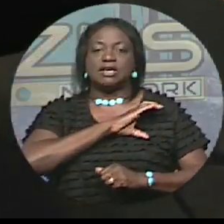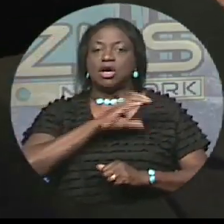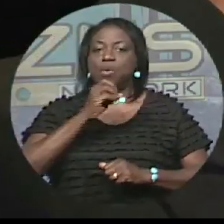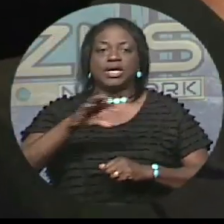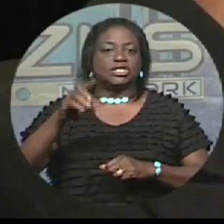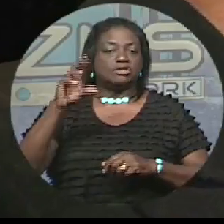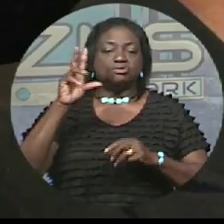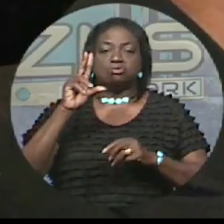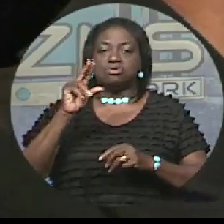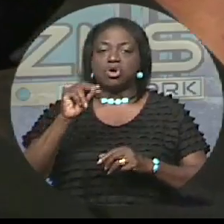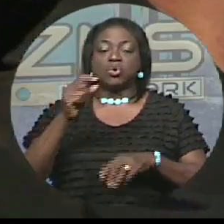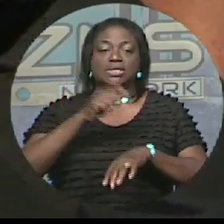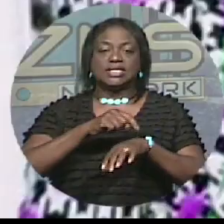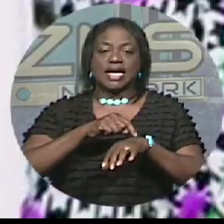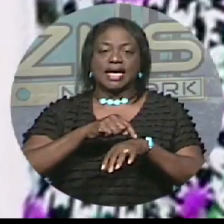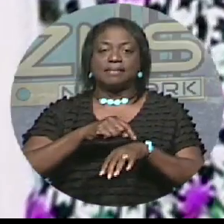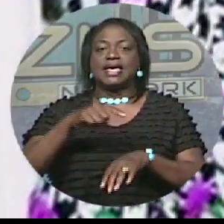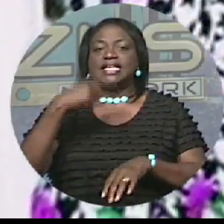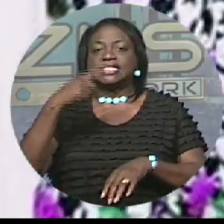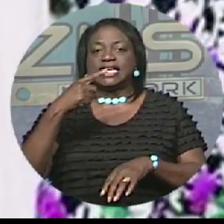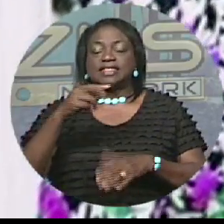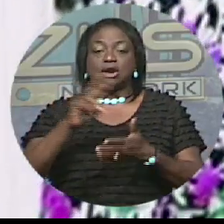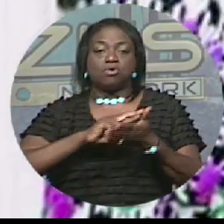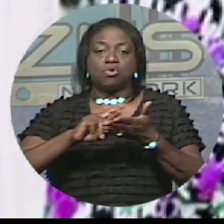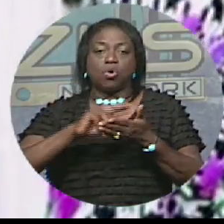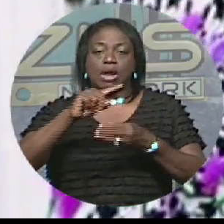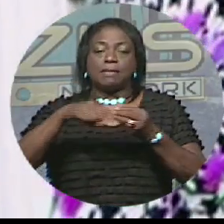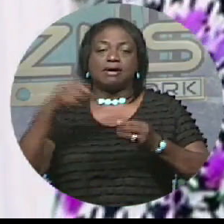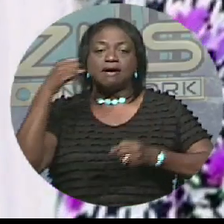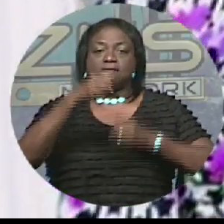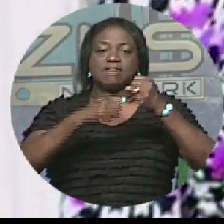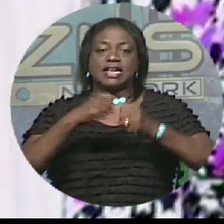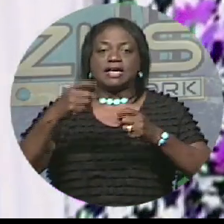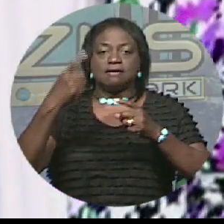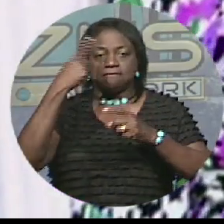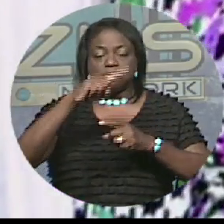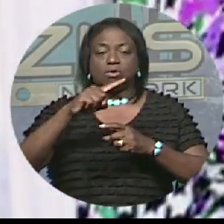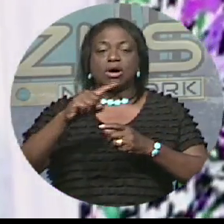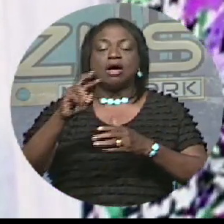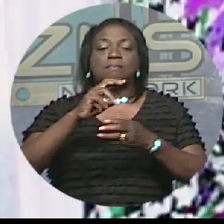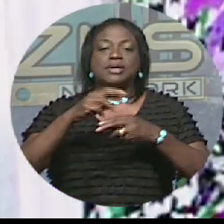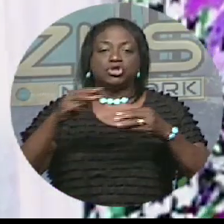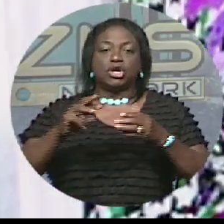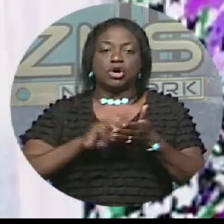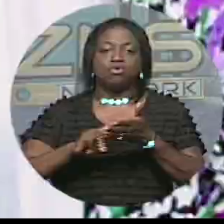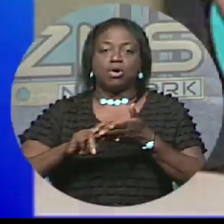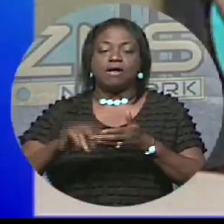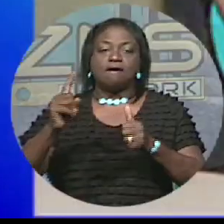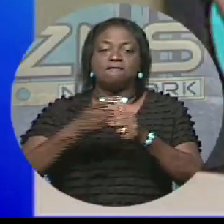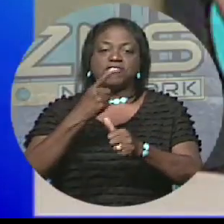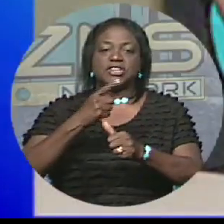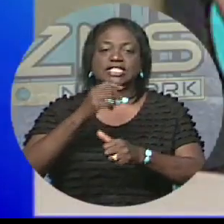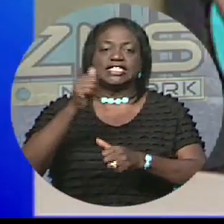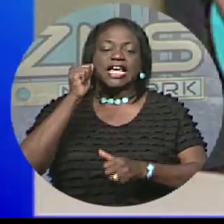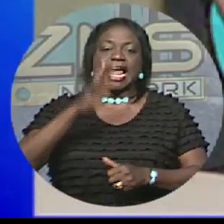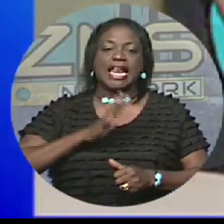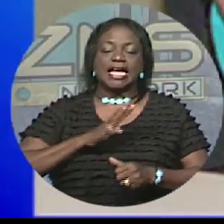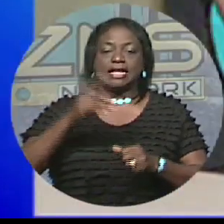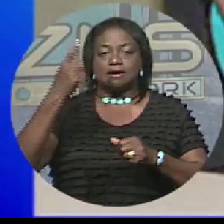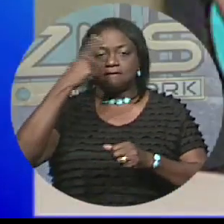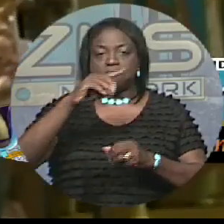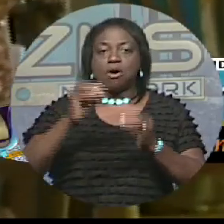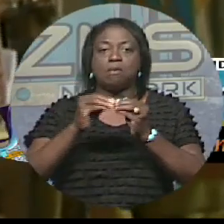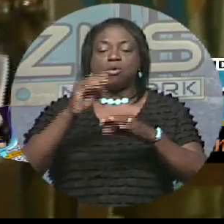that Dame Marguerite's role in fighting for majority rule and tireless efforts as First Lady for more than a quarter of a century makes her deserving of